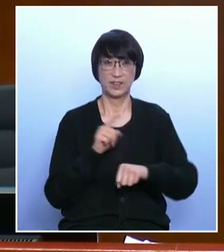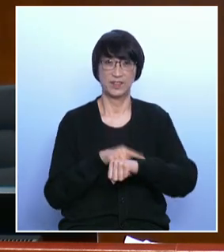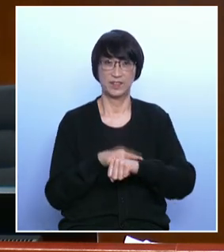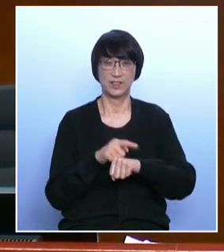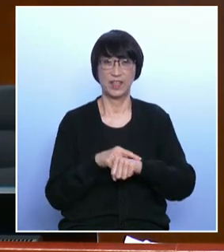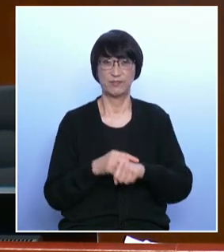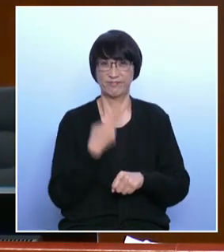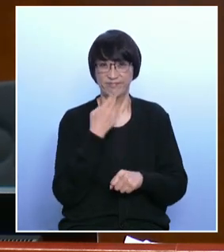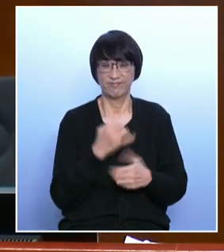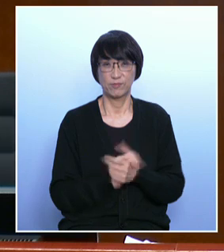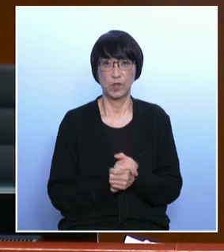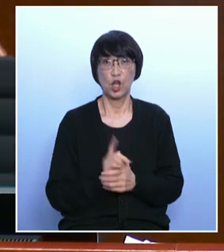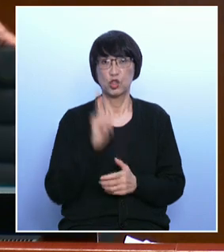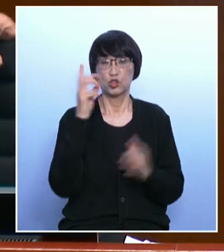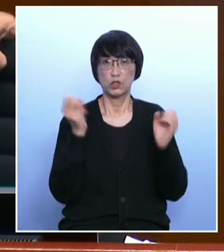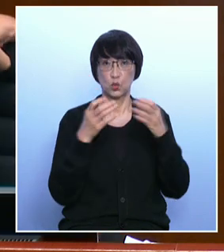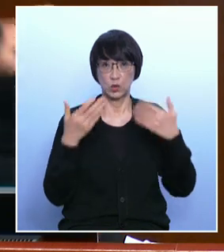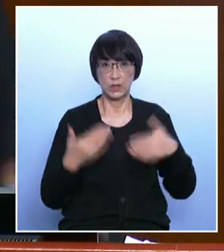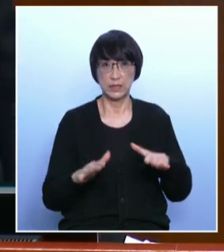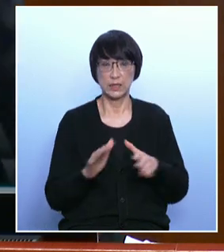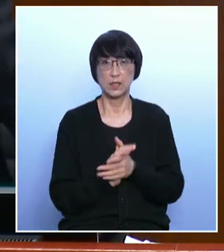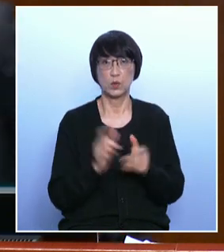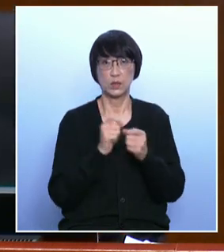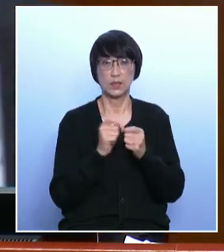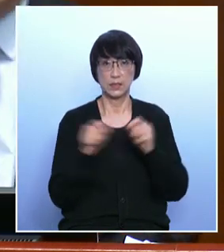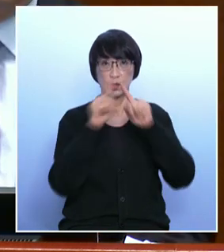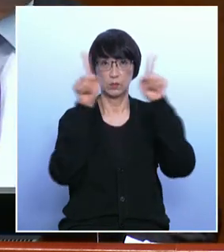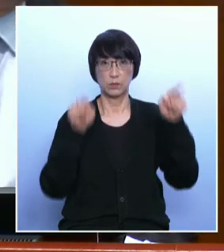Yes, let's get started. Agenda item number 1.